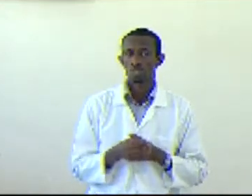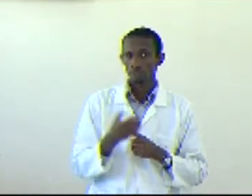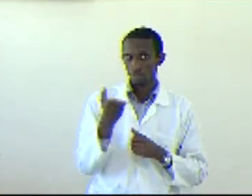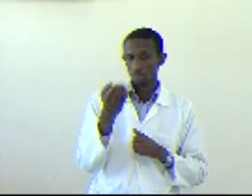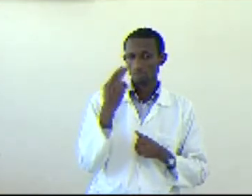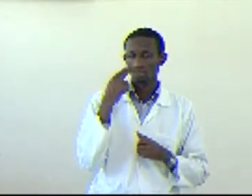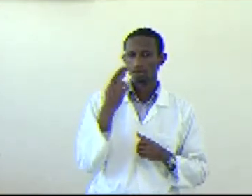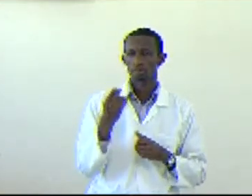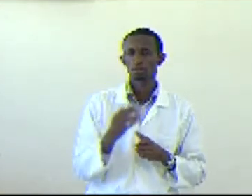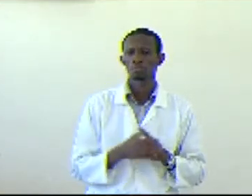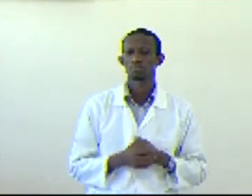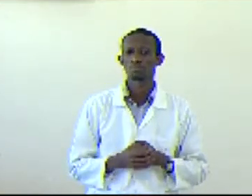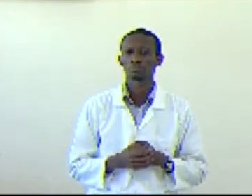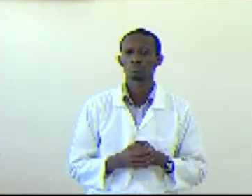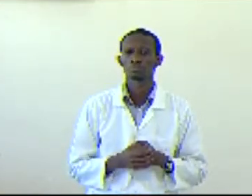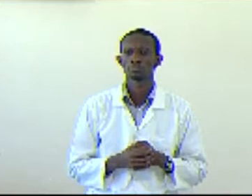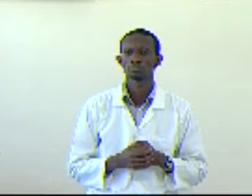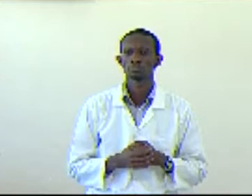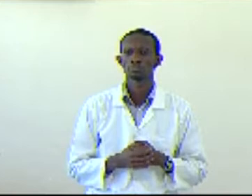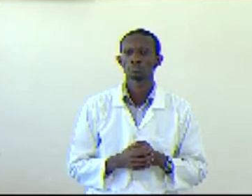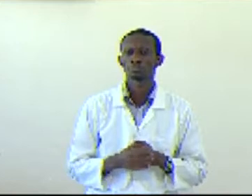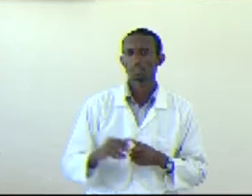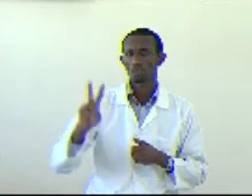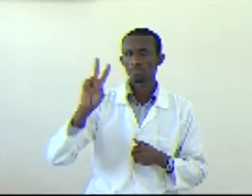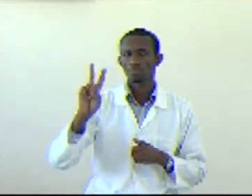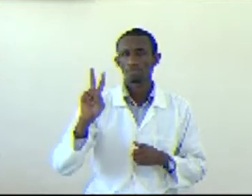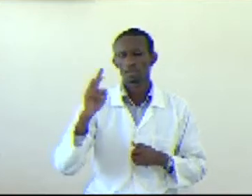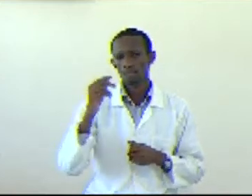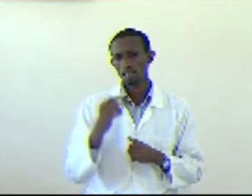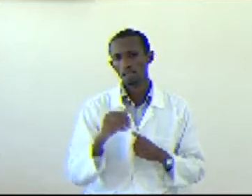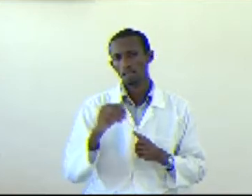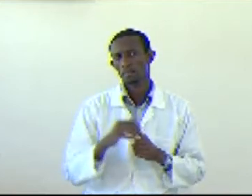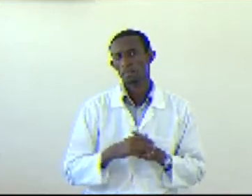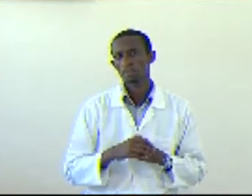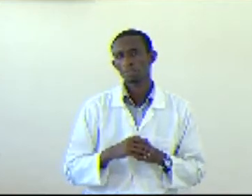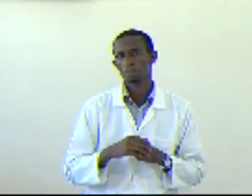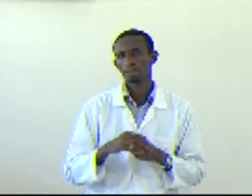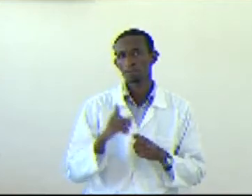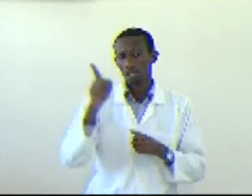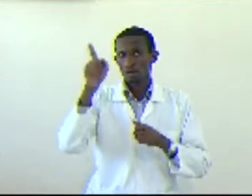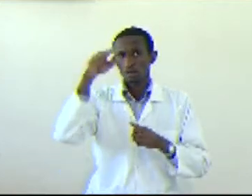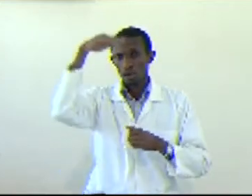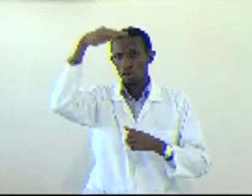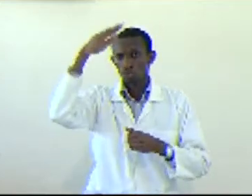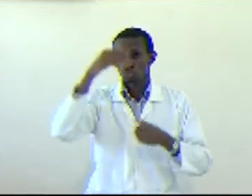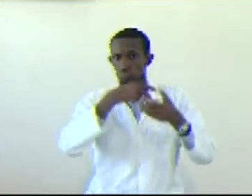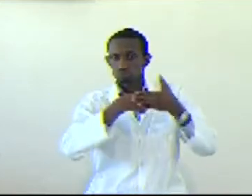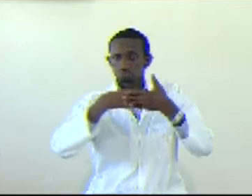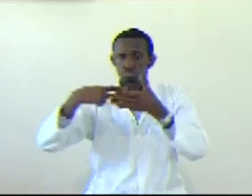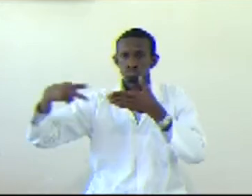find this is VA. So this would now mean that